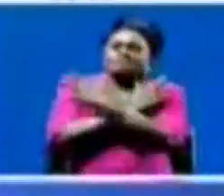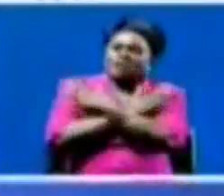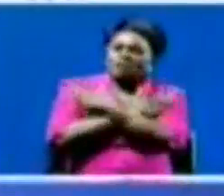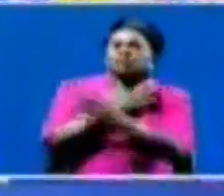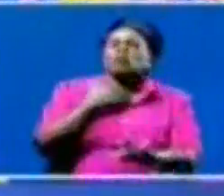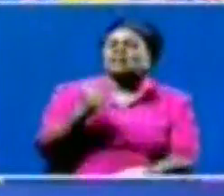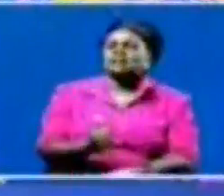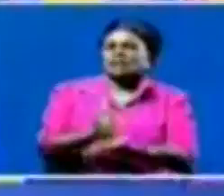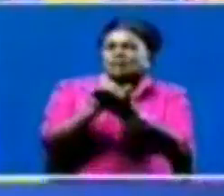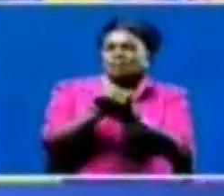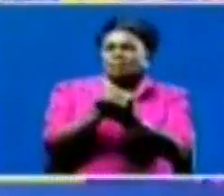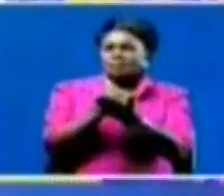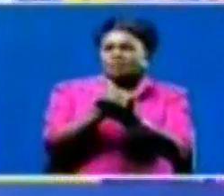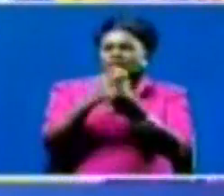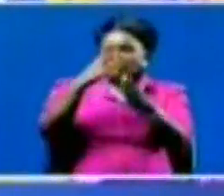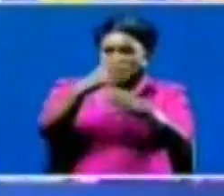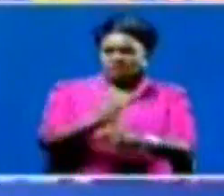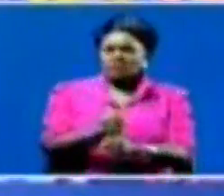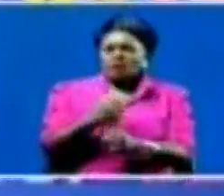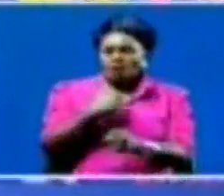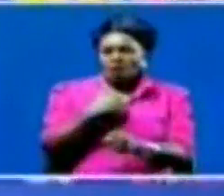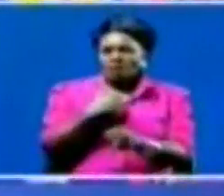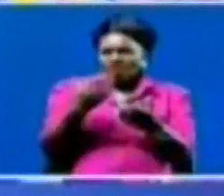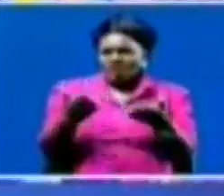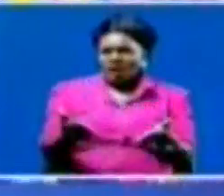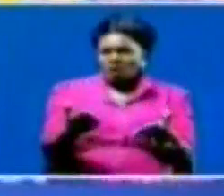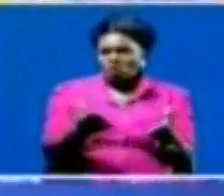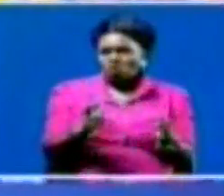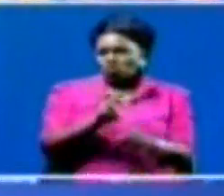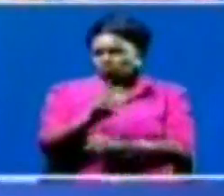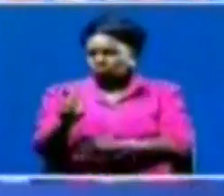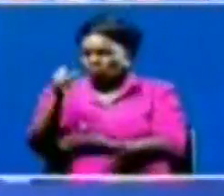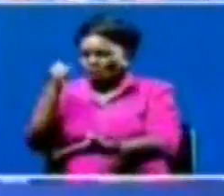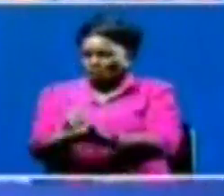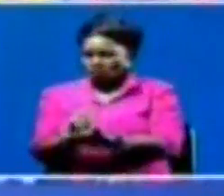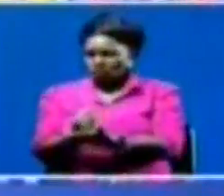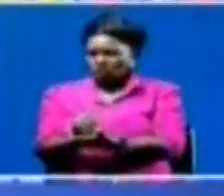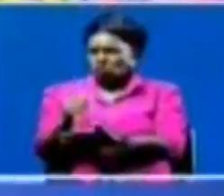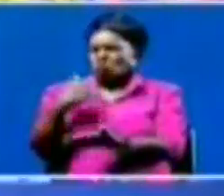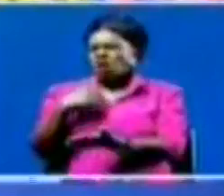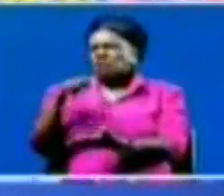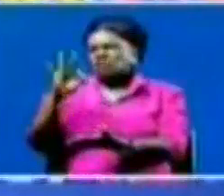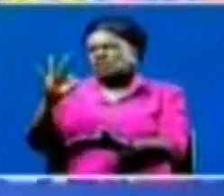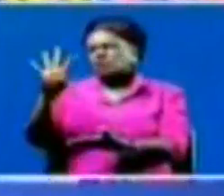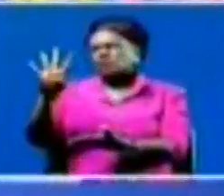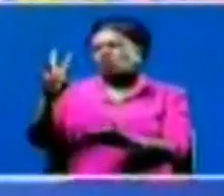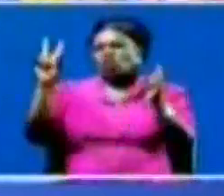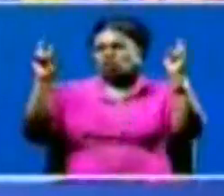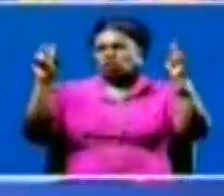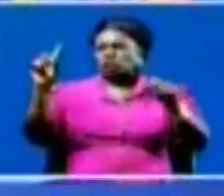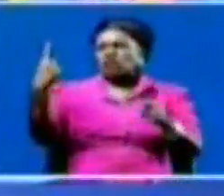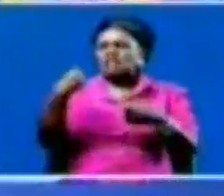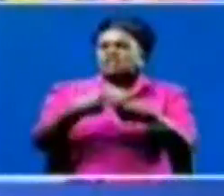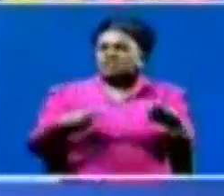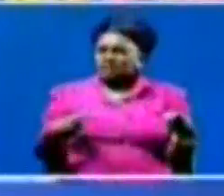need help. We call provisional transcripts. We have all our marks, but the moment, right now, if you go to the academic's office, you're being told you have 3 or 4 issues in first year